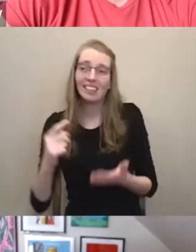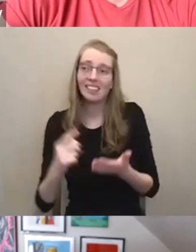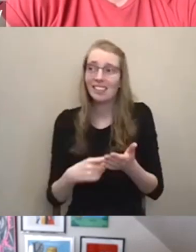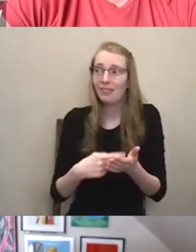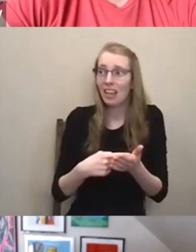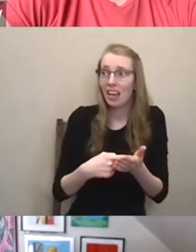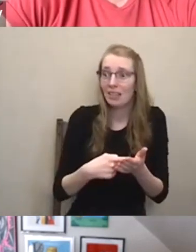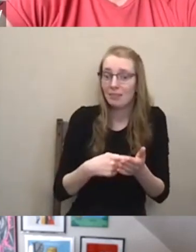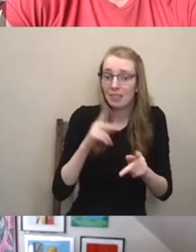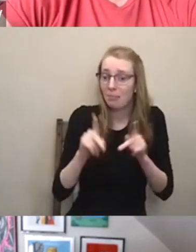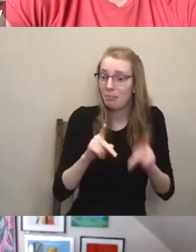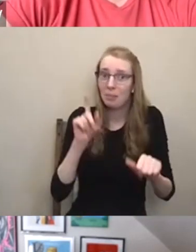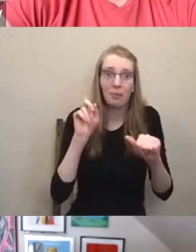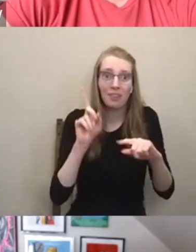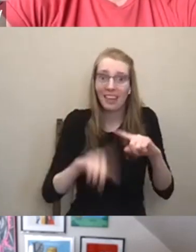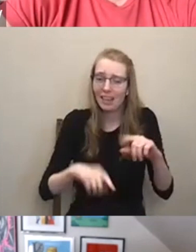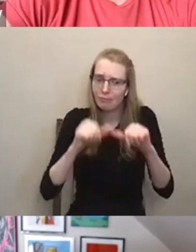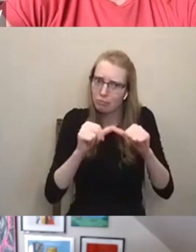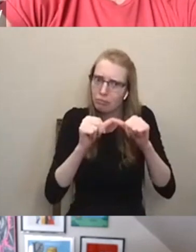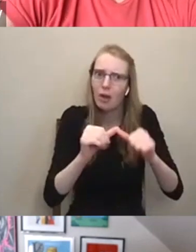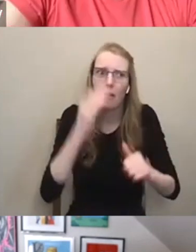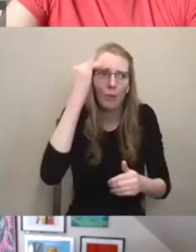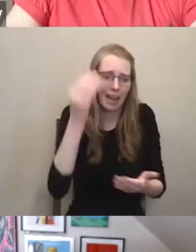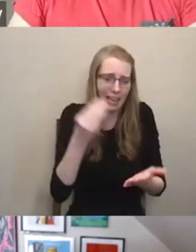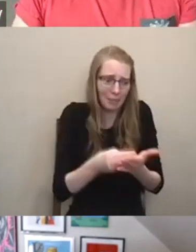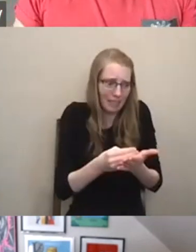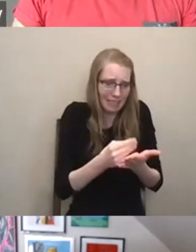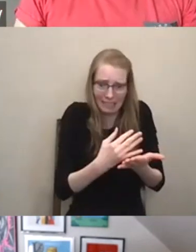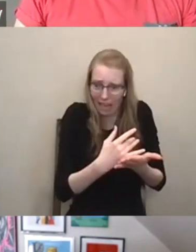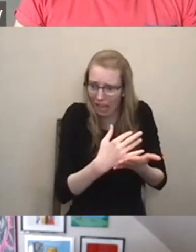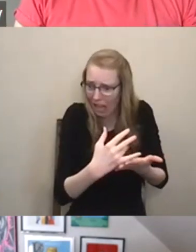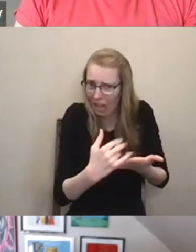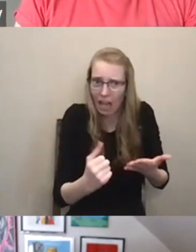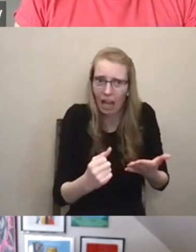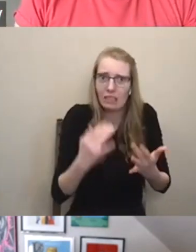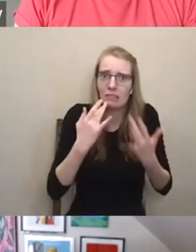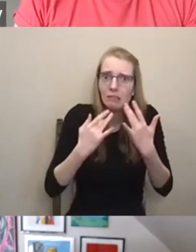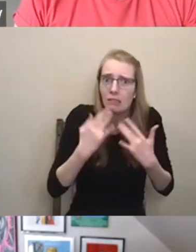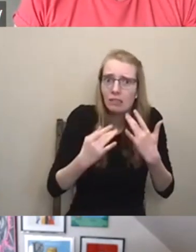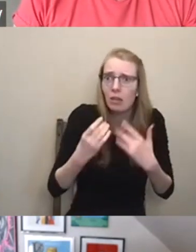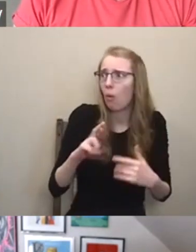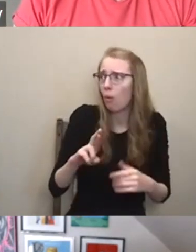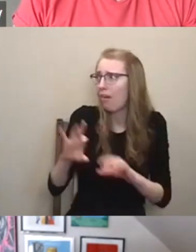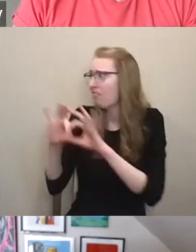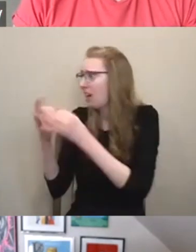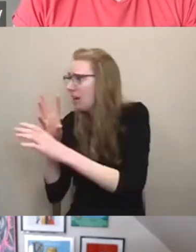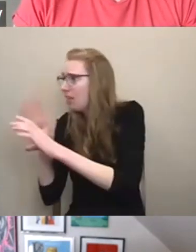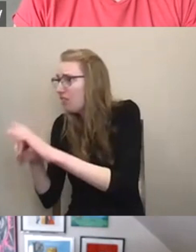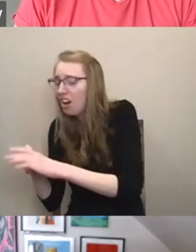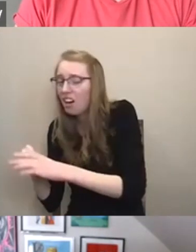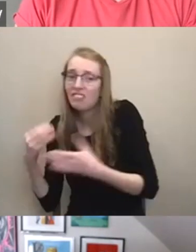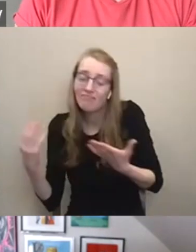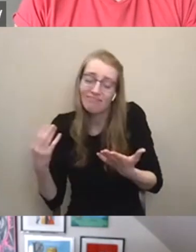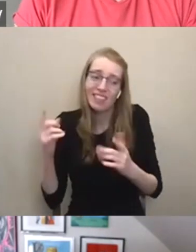or family obligations or things like that. But lots of people also go and come back. But